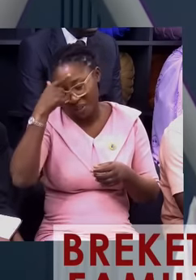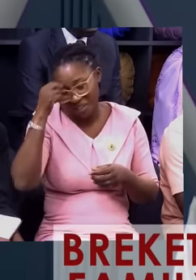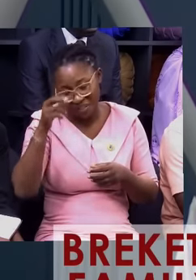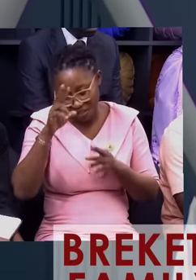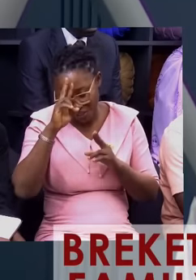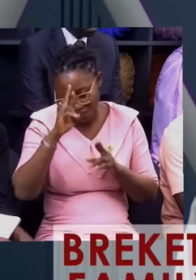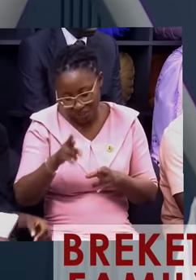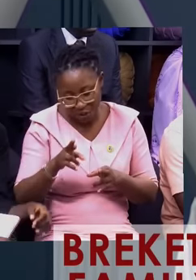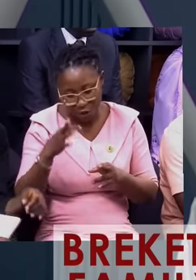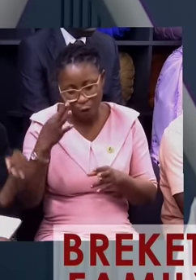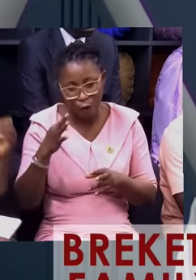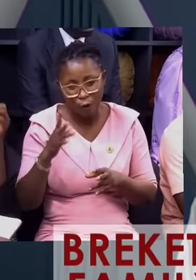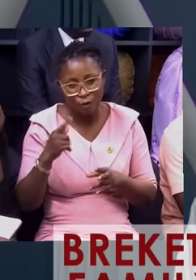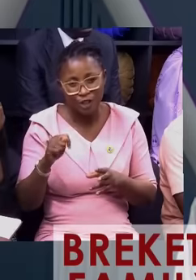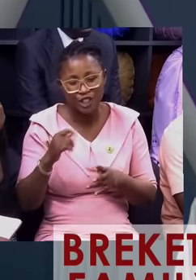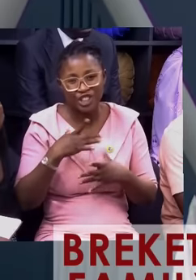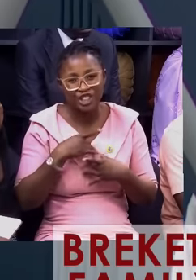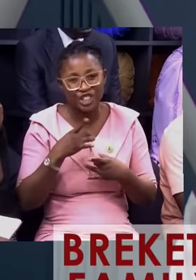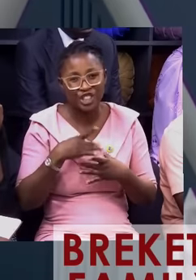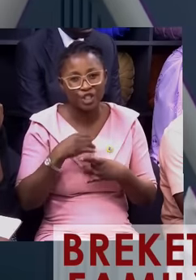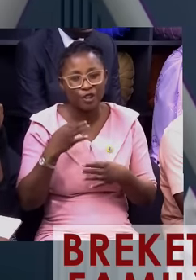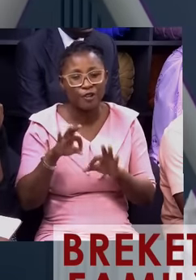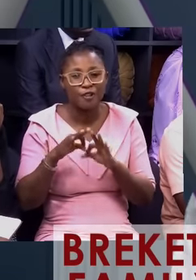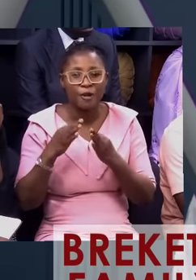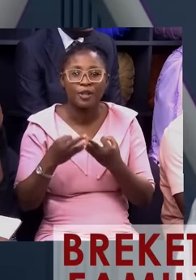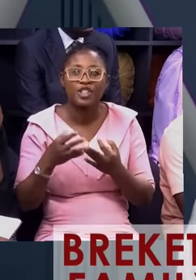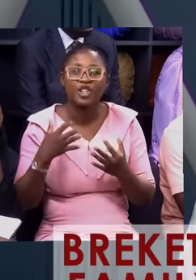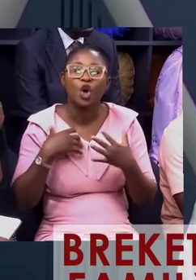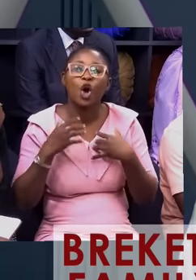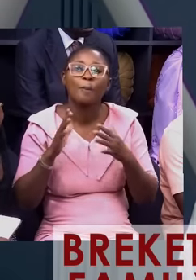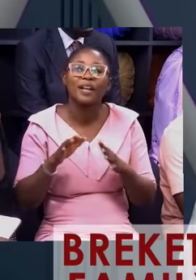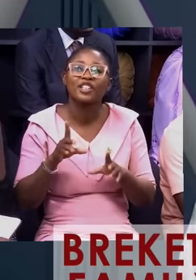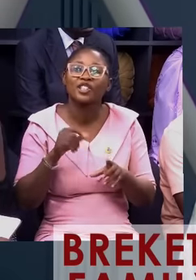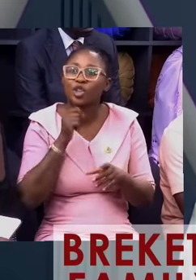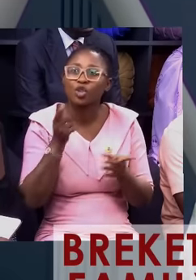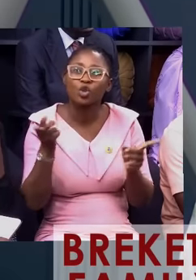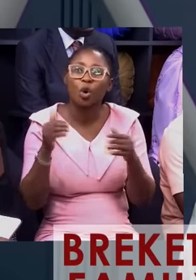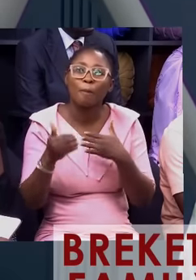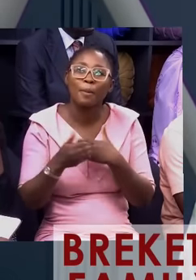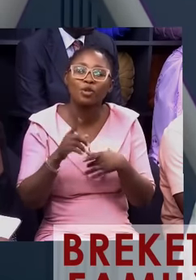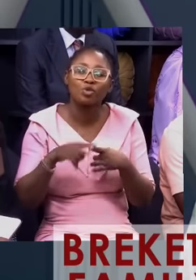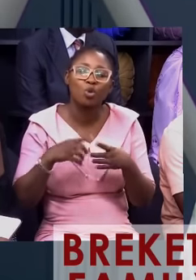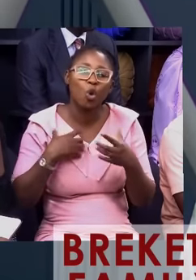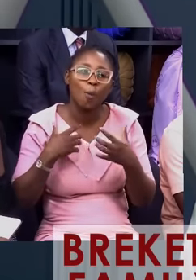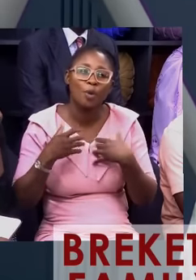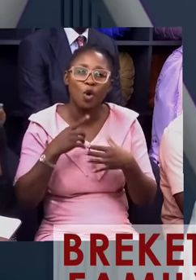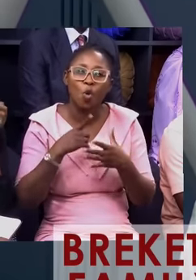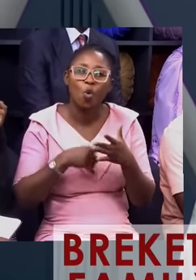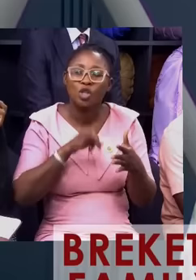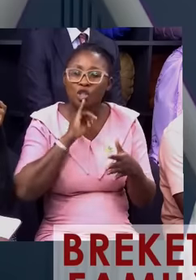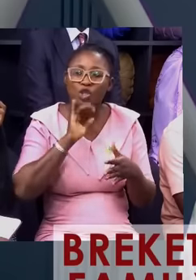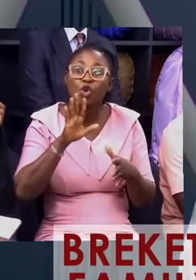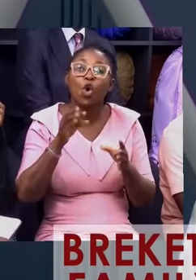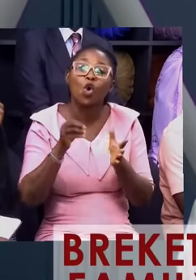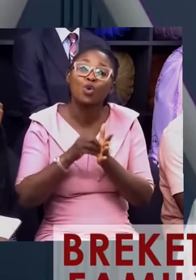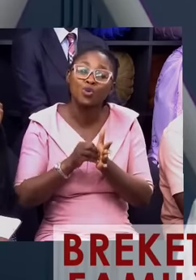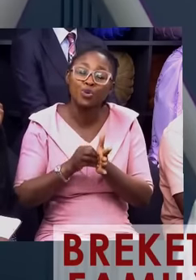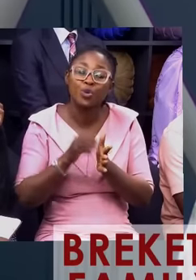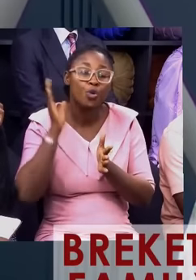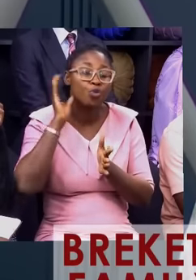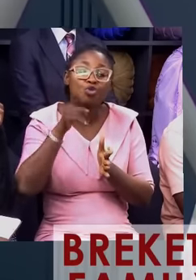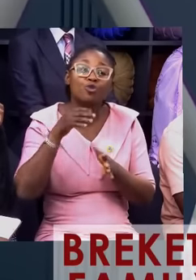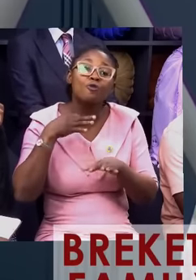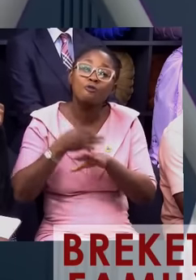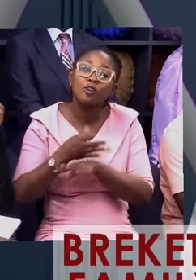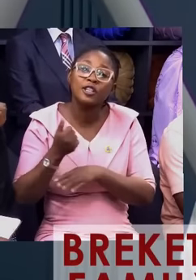conc digity andant did not come back to complain what is your own are you going to